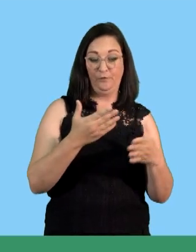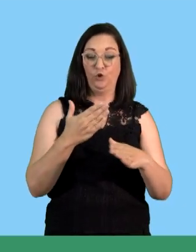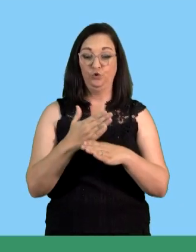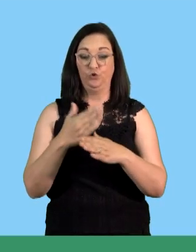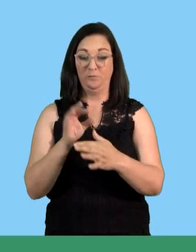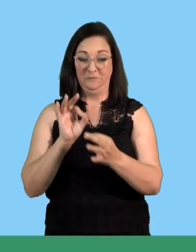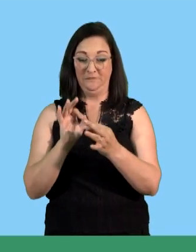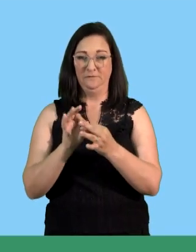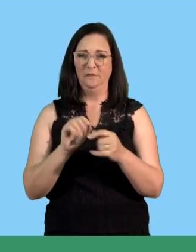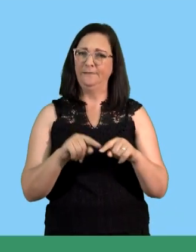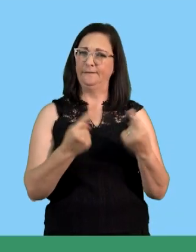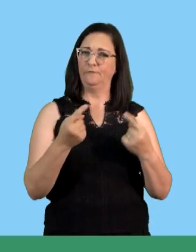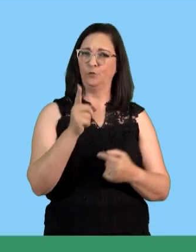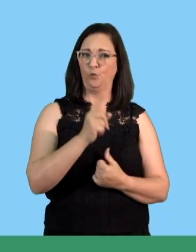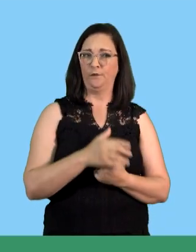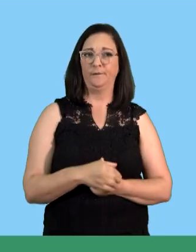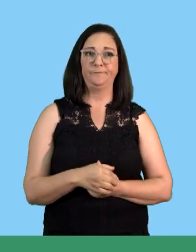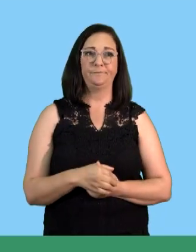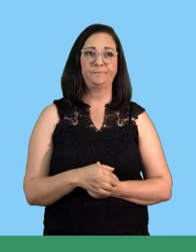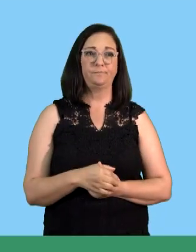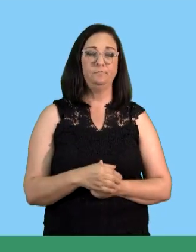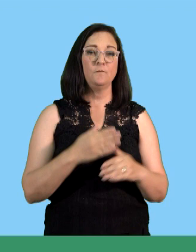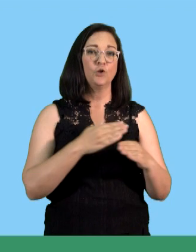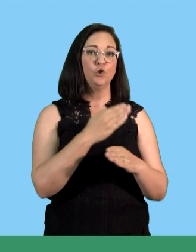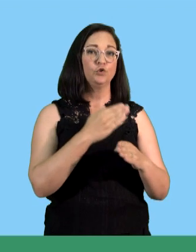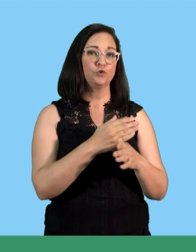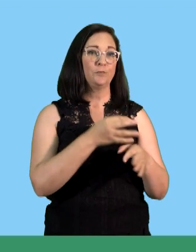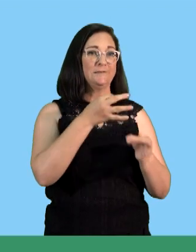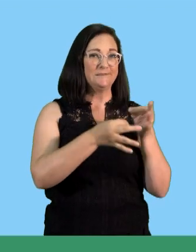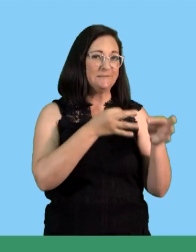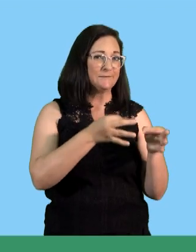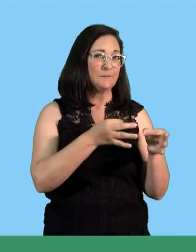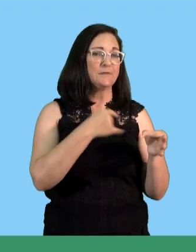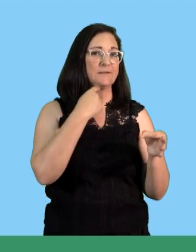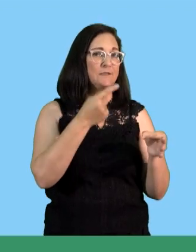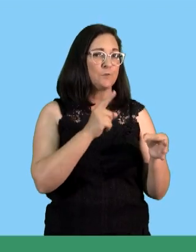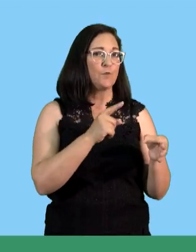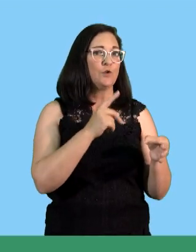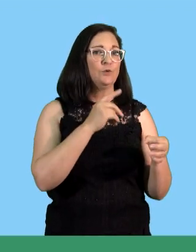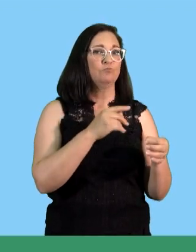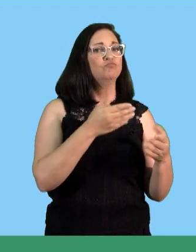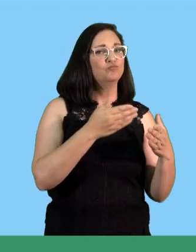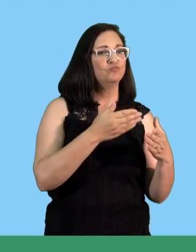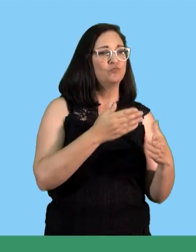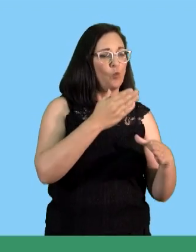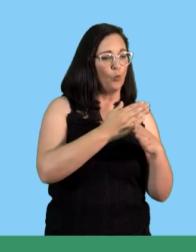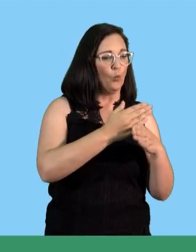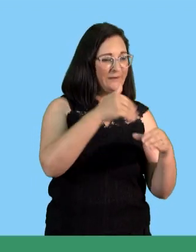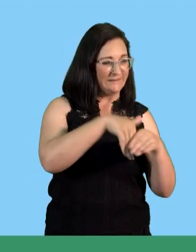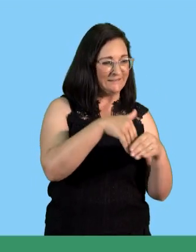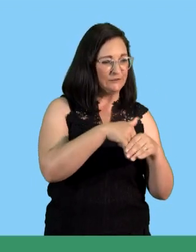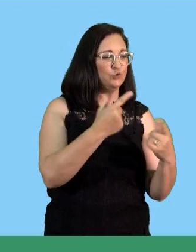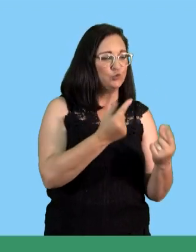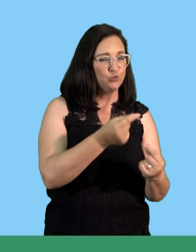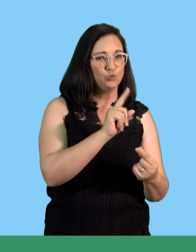specification. Right, what is job description? It describes the duties or responsibilities of a specific